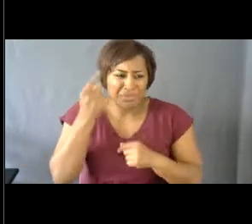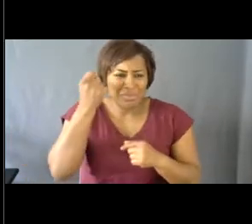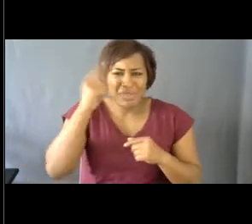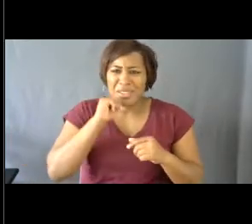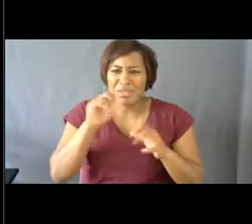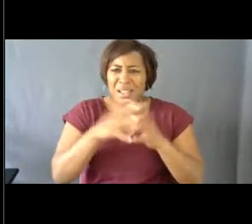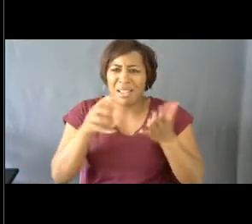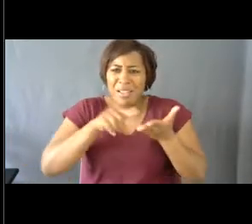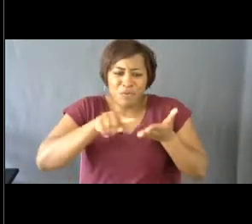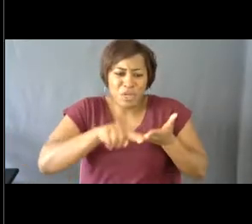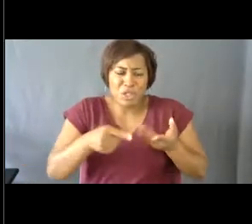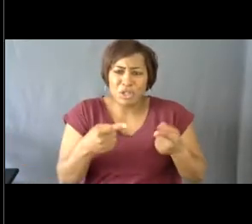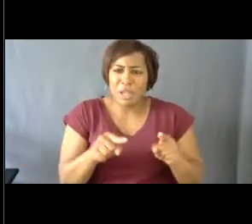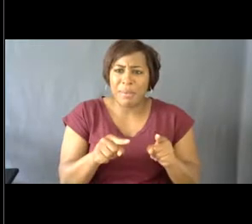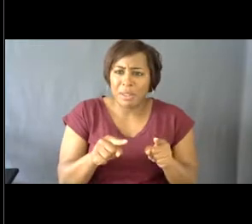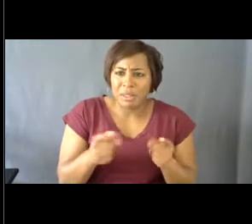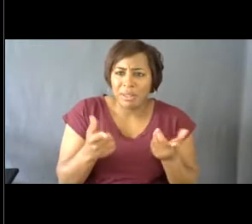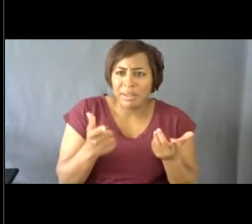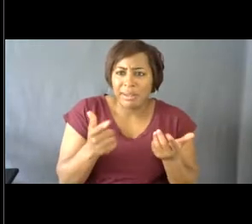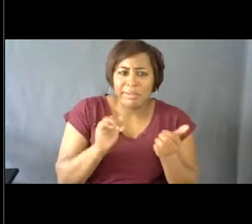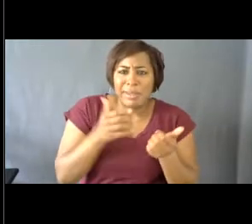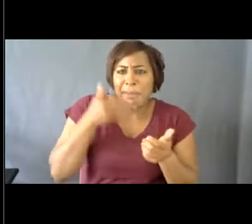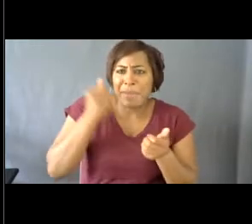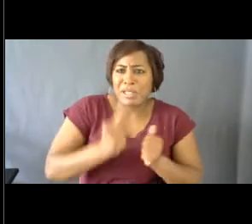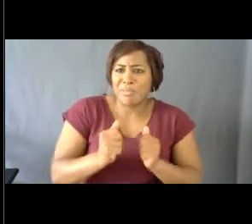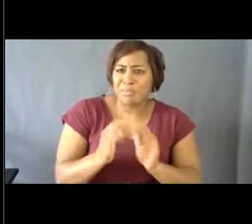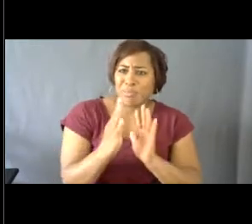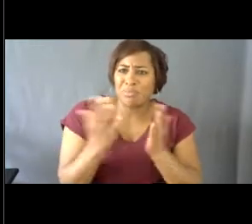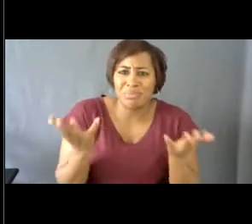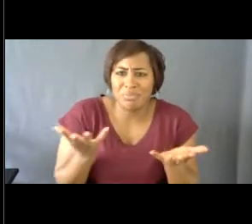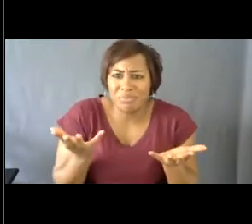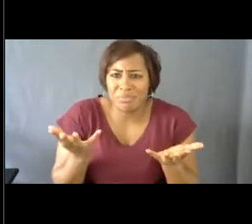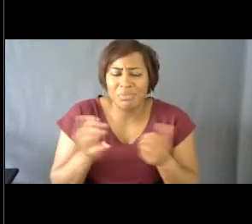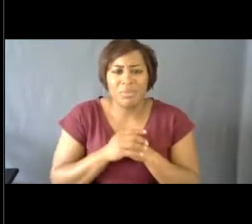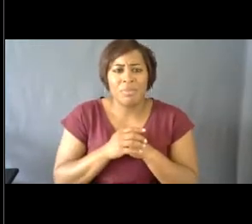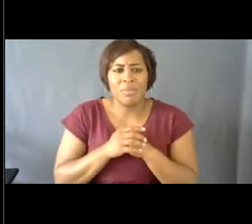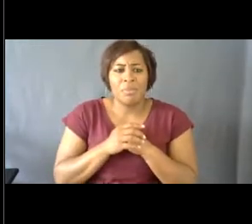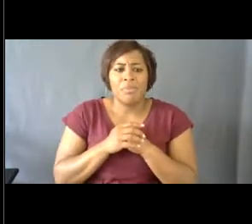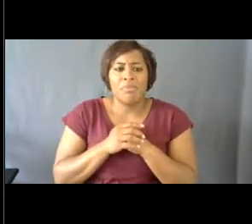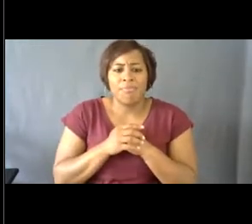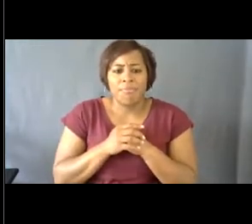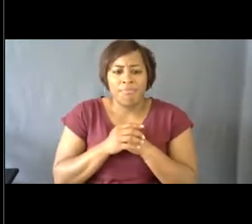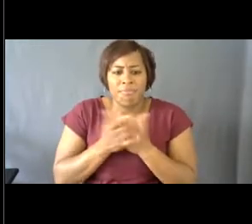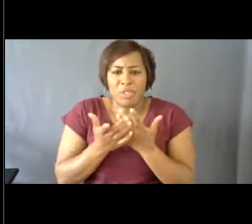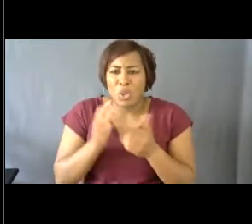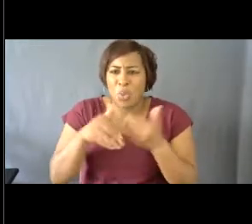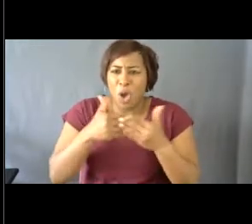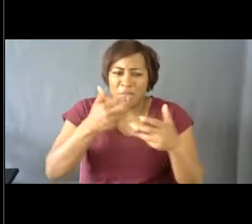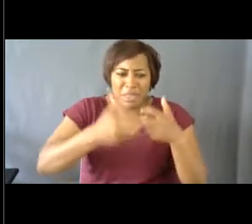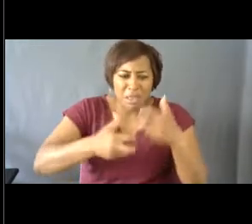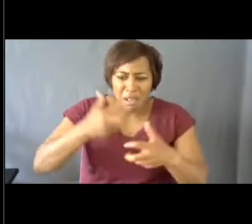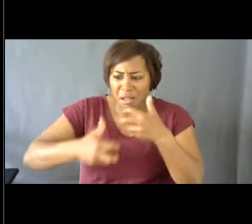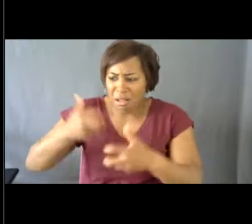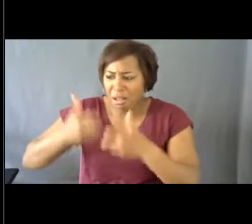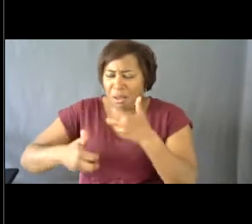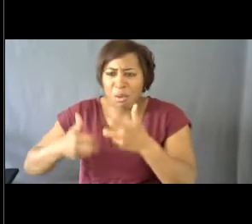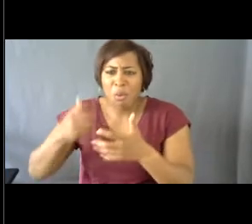this and how the best way to approach it is being done, or what is the solution to all of these issues when it comes